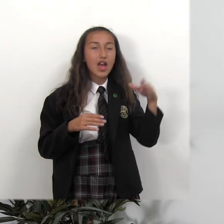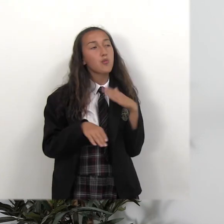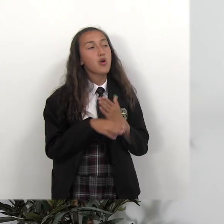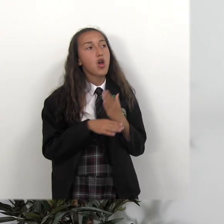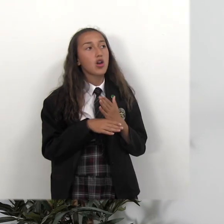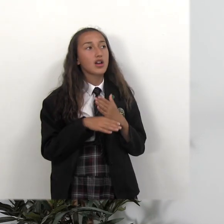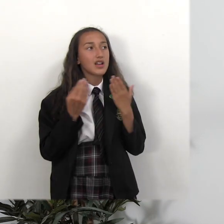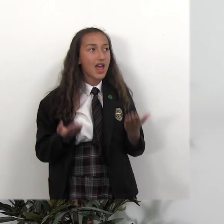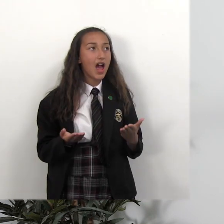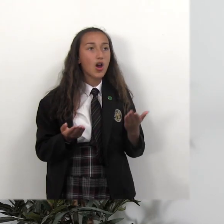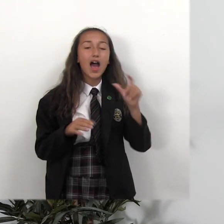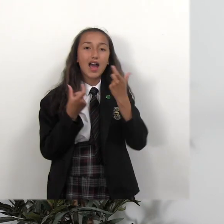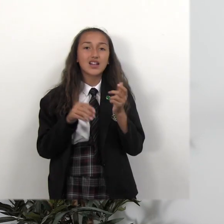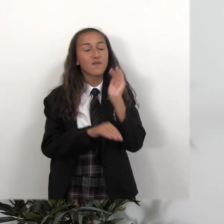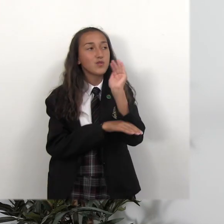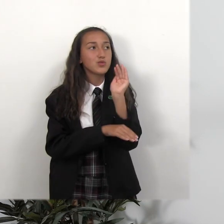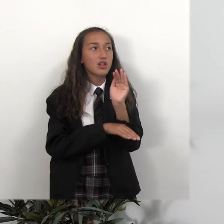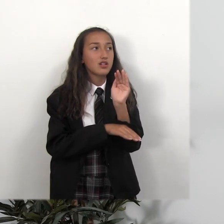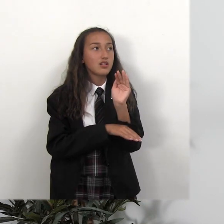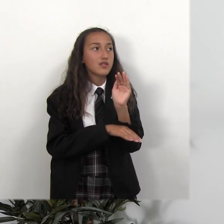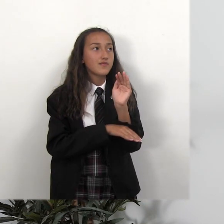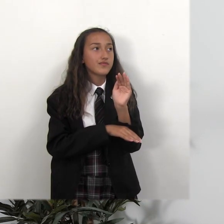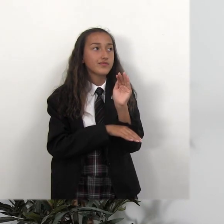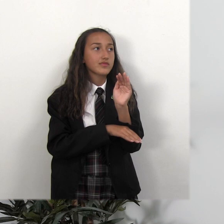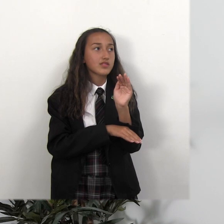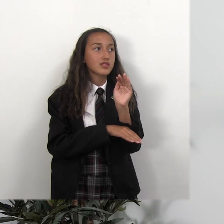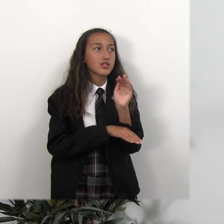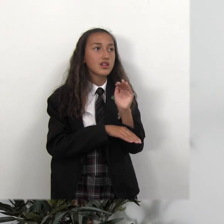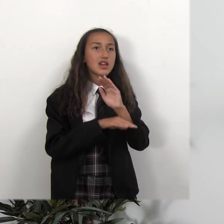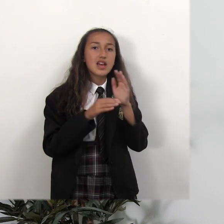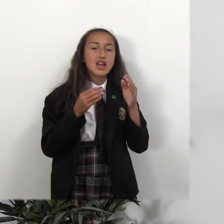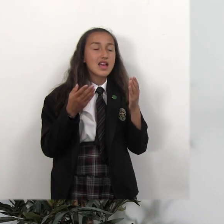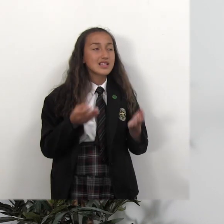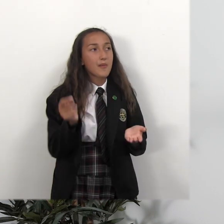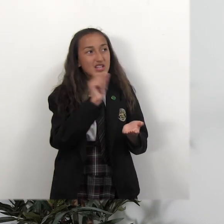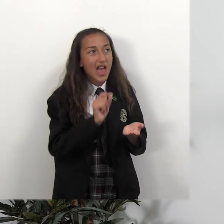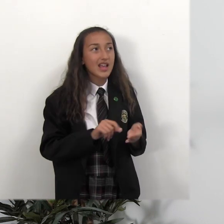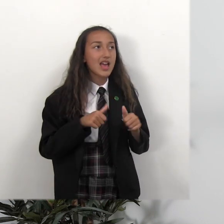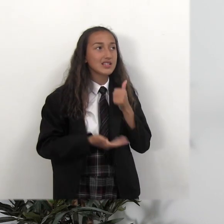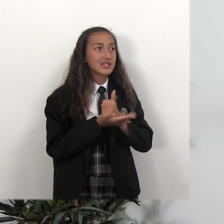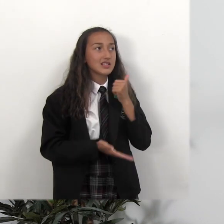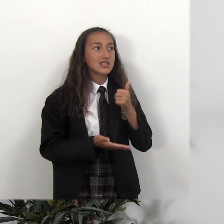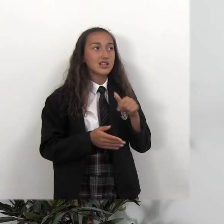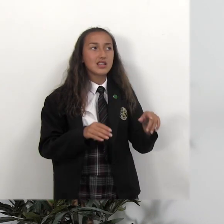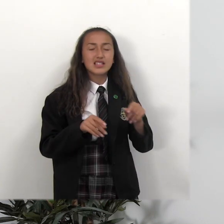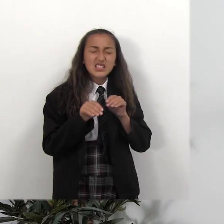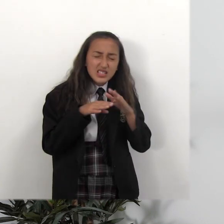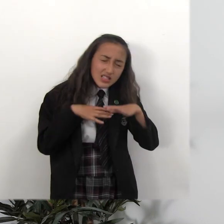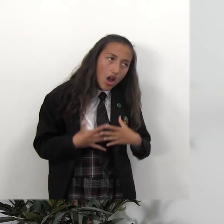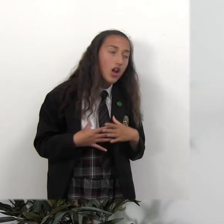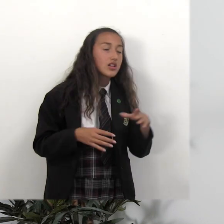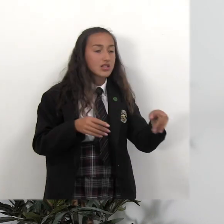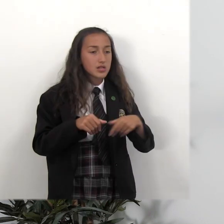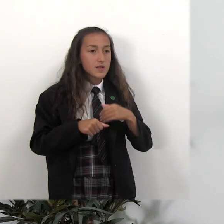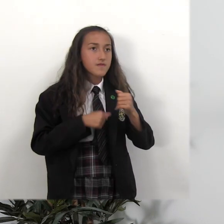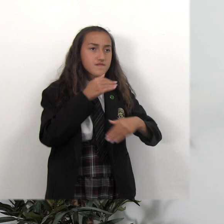work now and into the future. Examination excellence is important to us, and we work tirelessly to provide the very